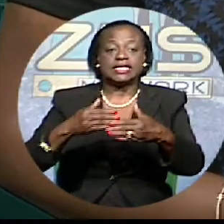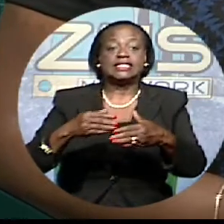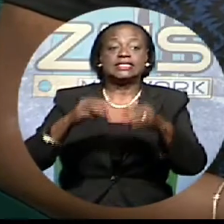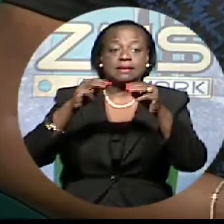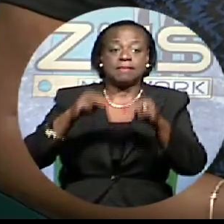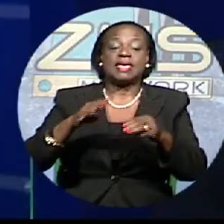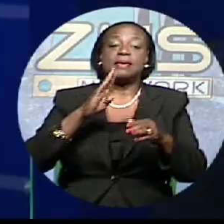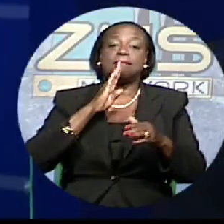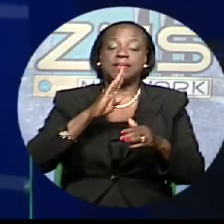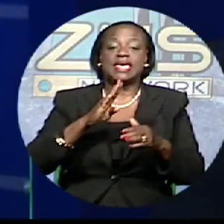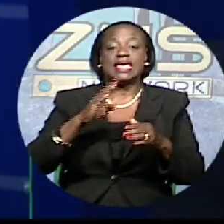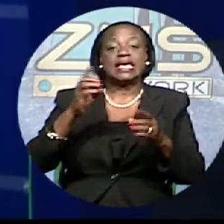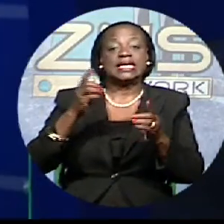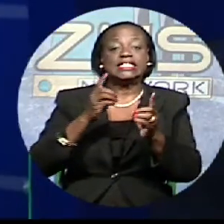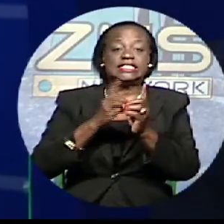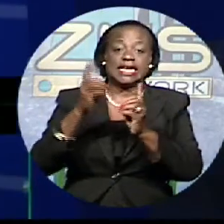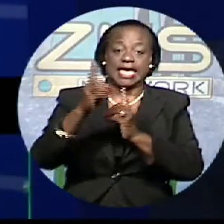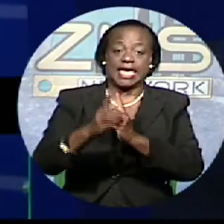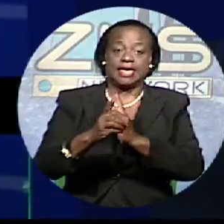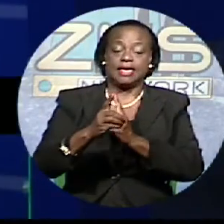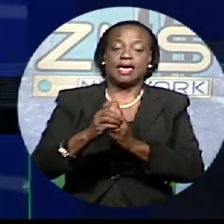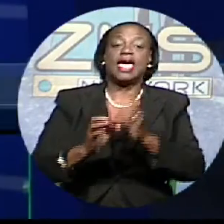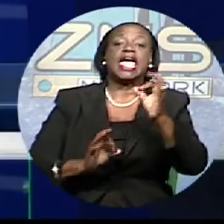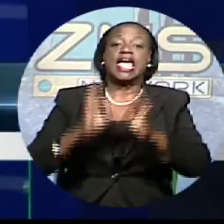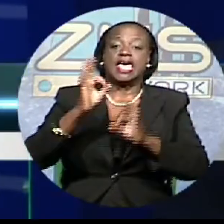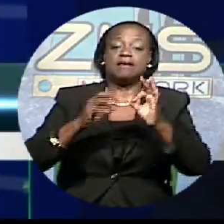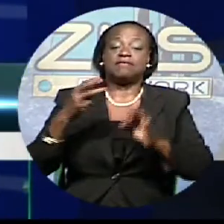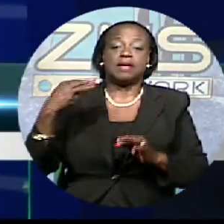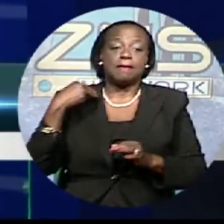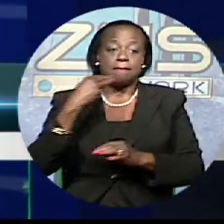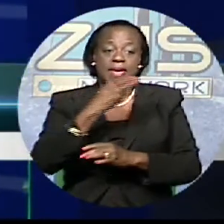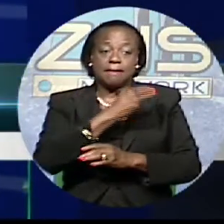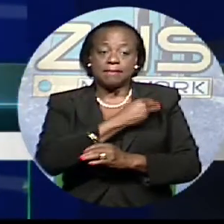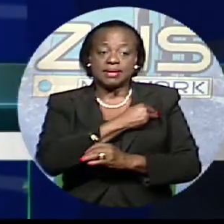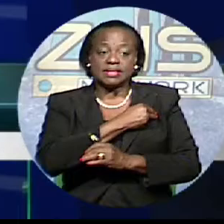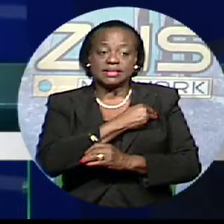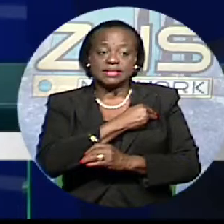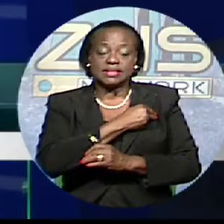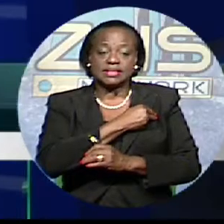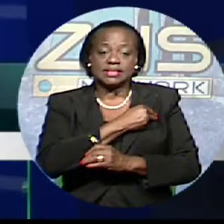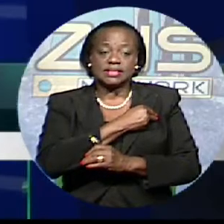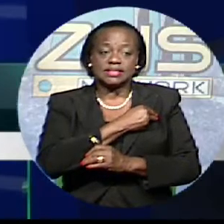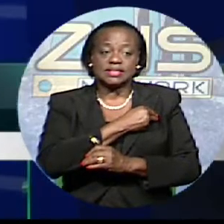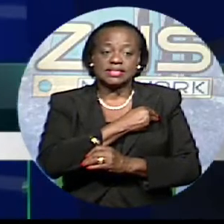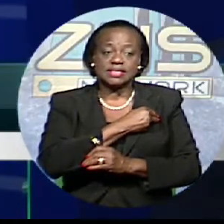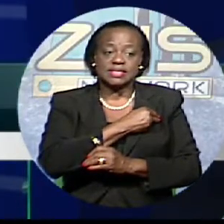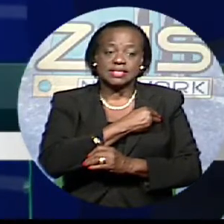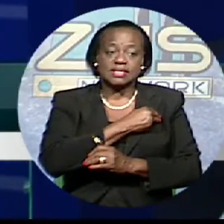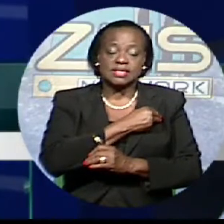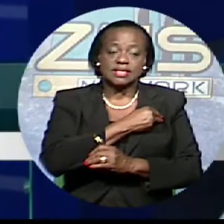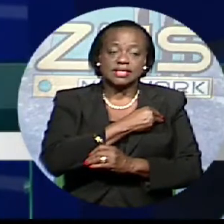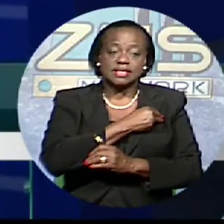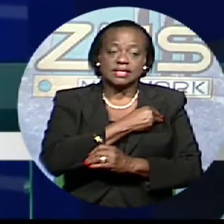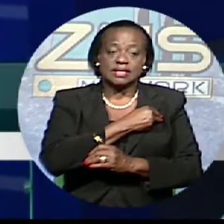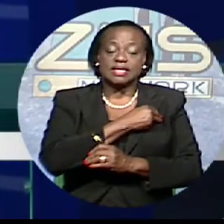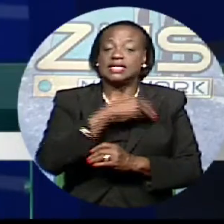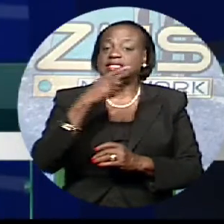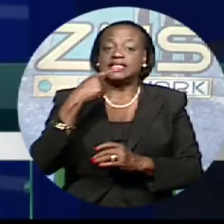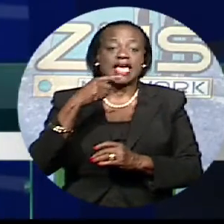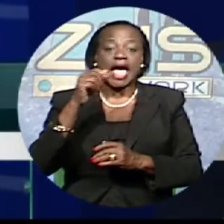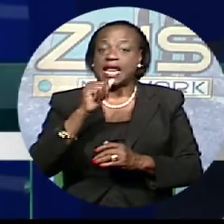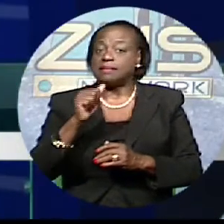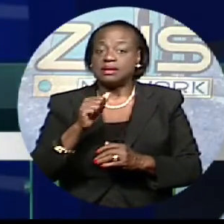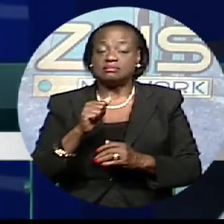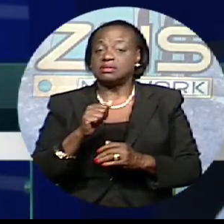union members. If the membership are adamant that they are disenfranchised in the other 3 districts, then I will have to abide by the